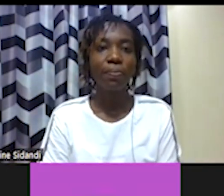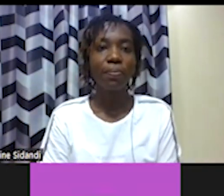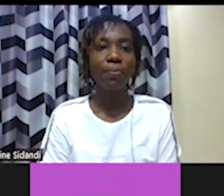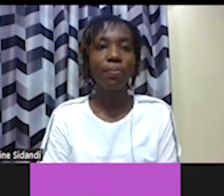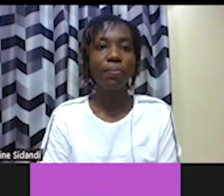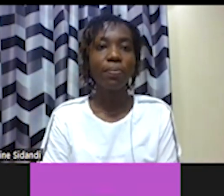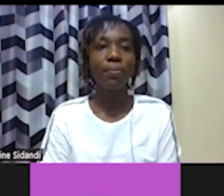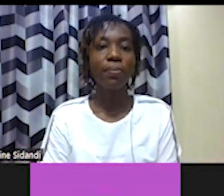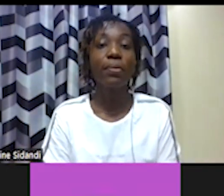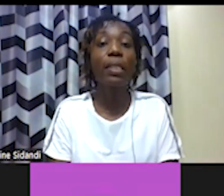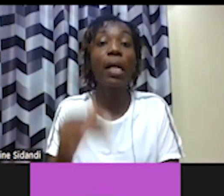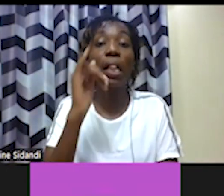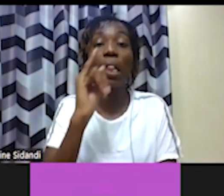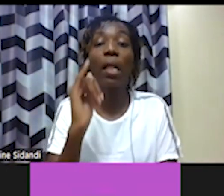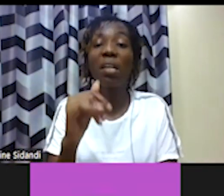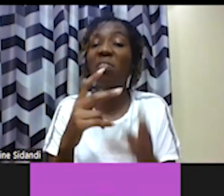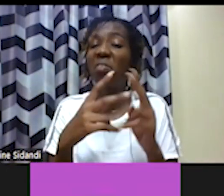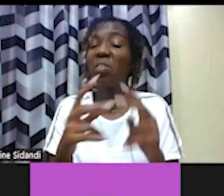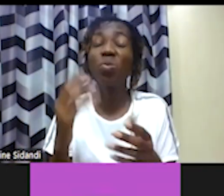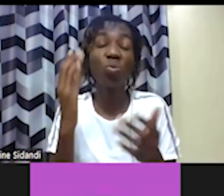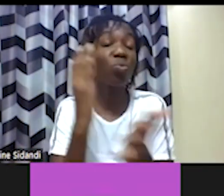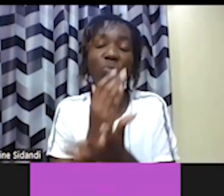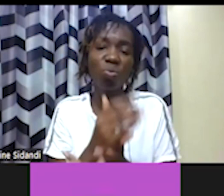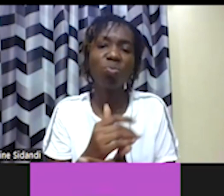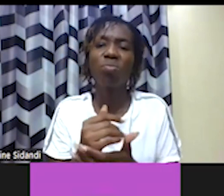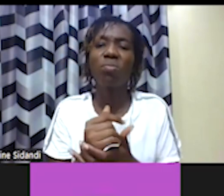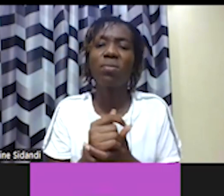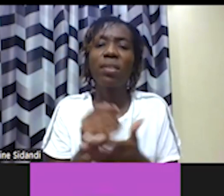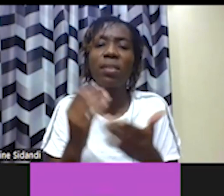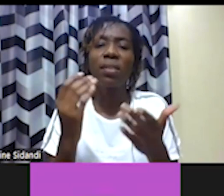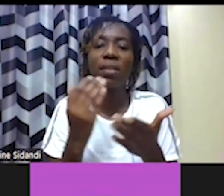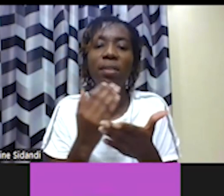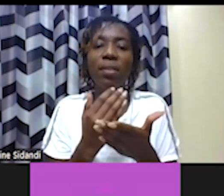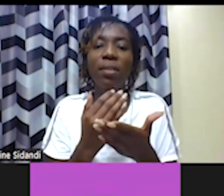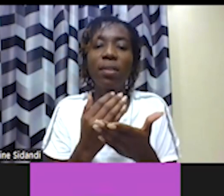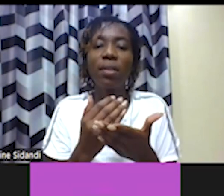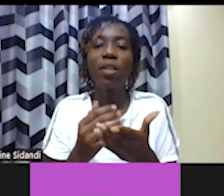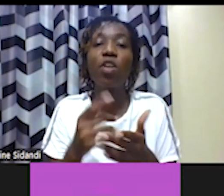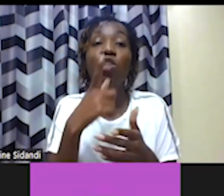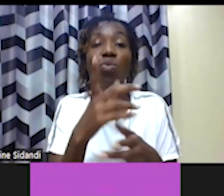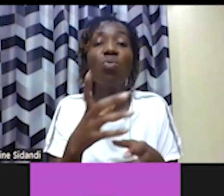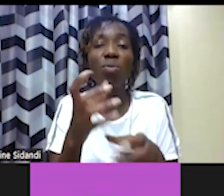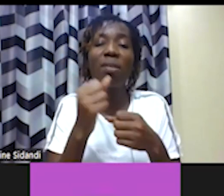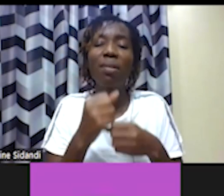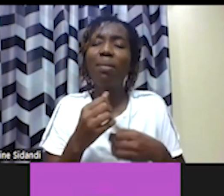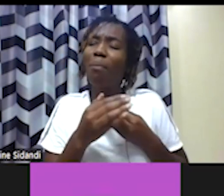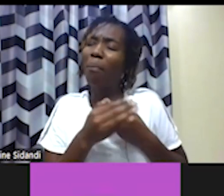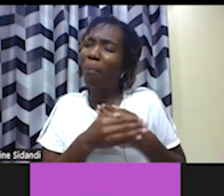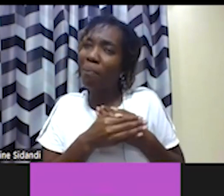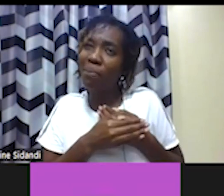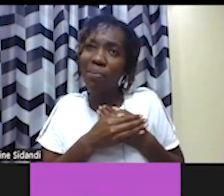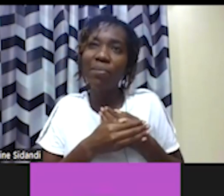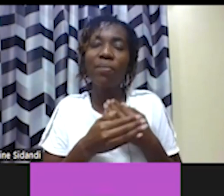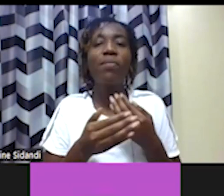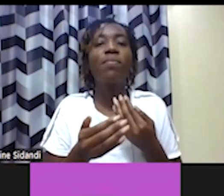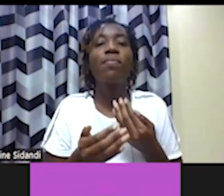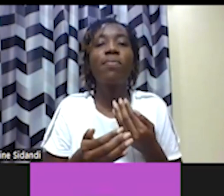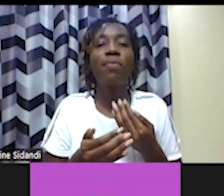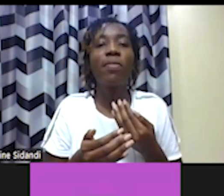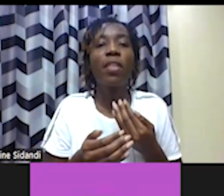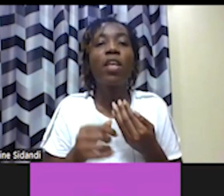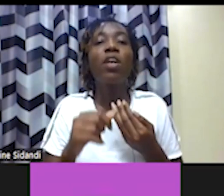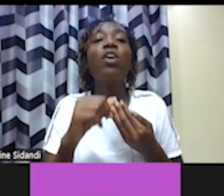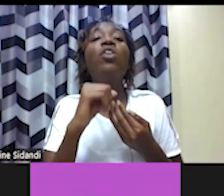It is petty. It is true. Hold it close to your chest. Don't